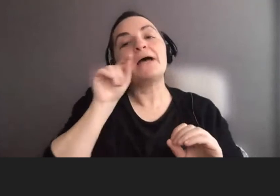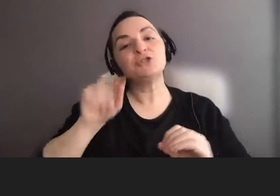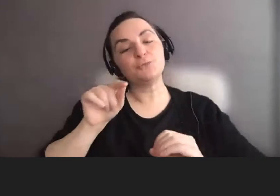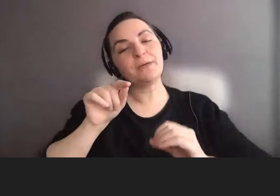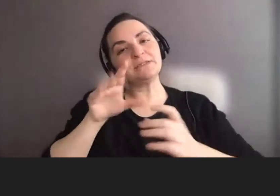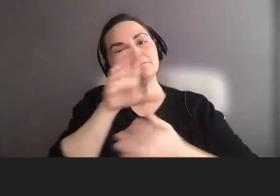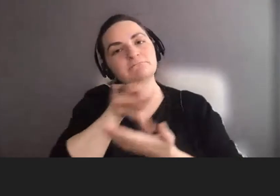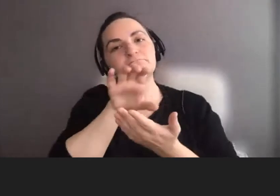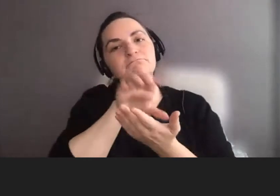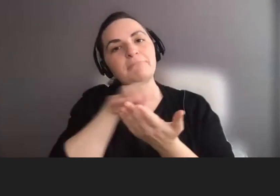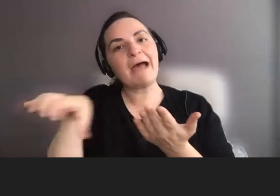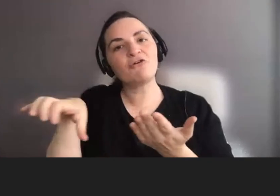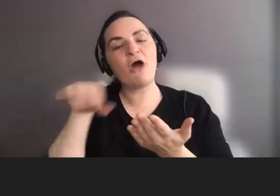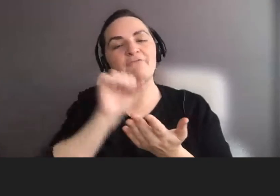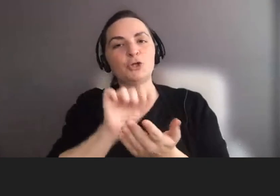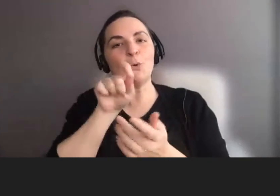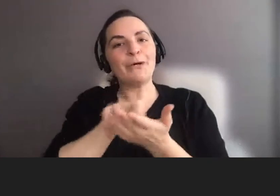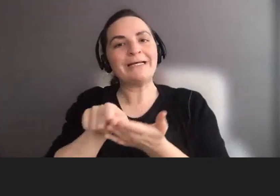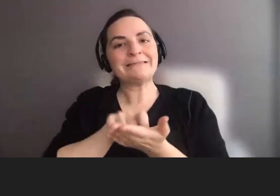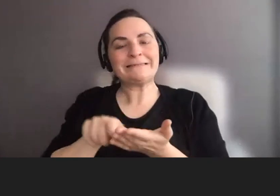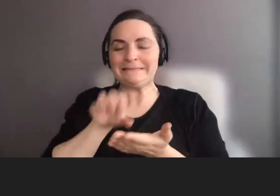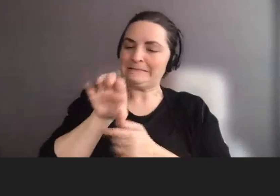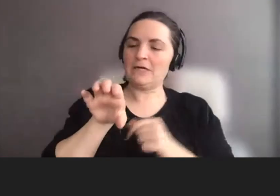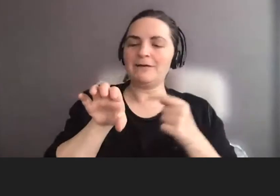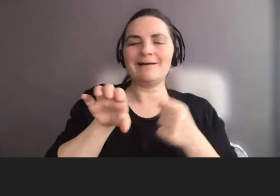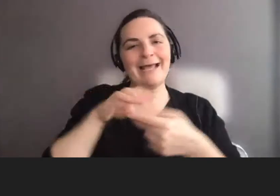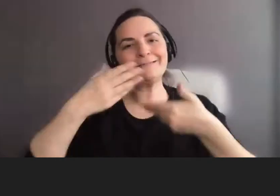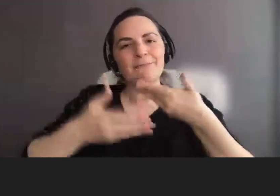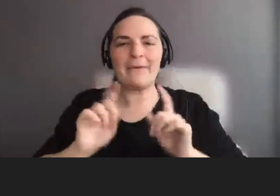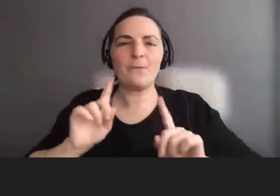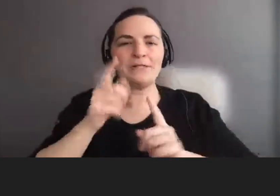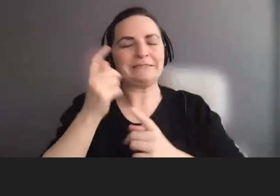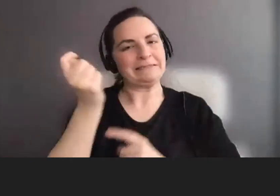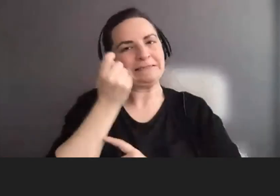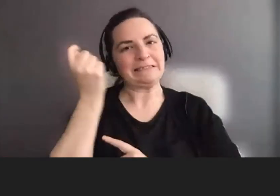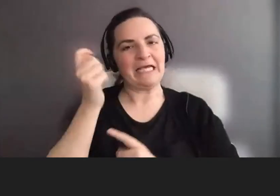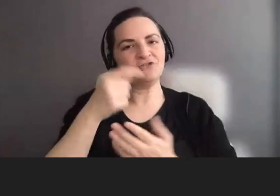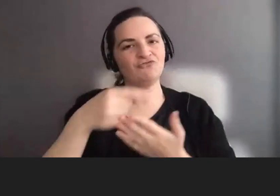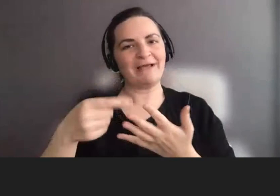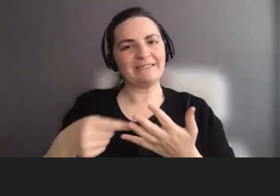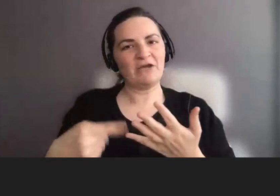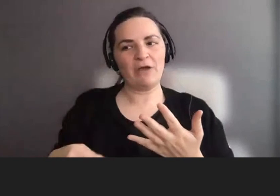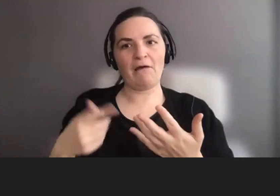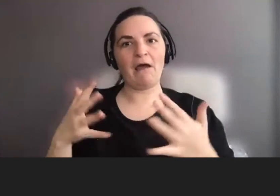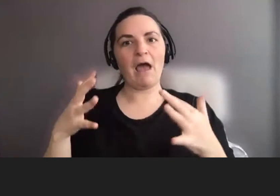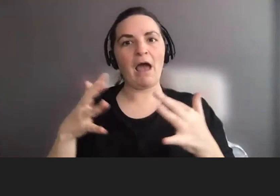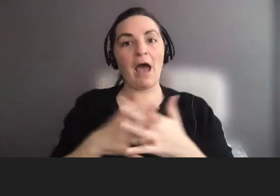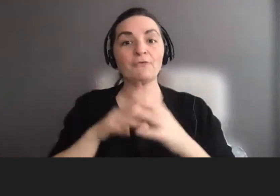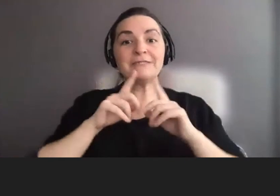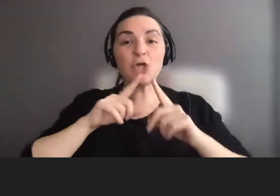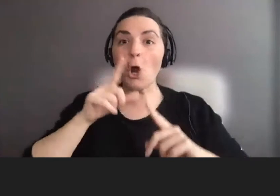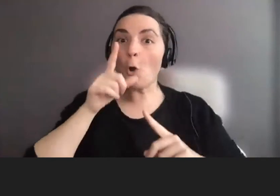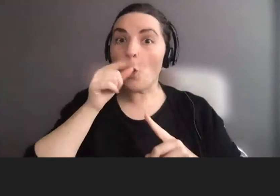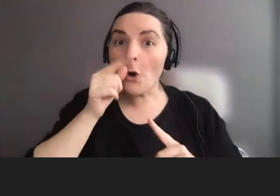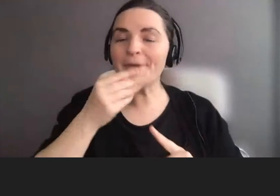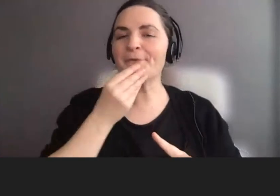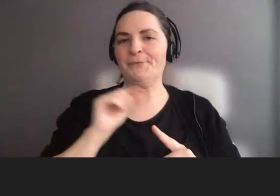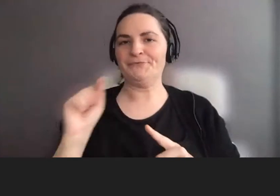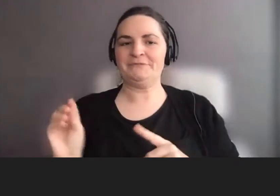about how the teacher could have used success criteria to help the learner. So when you're looking at